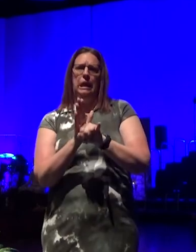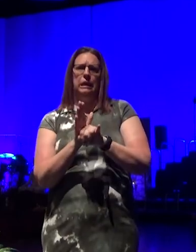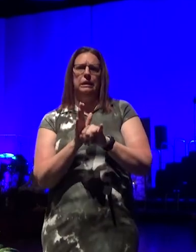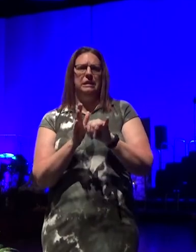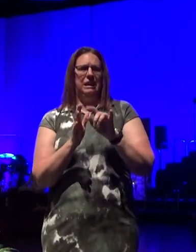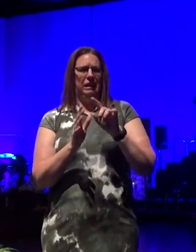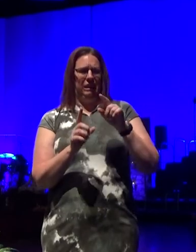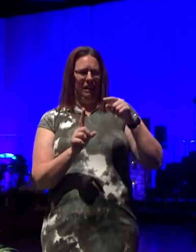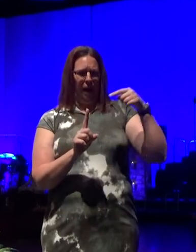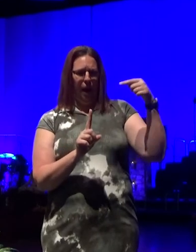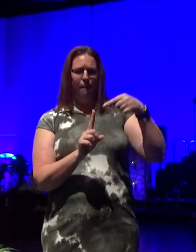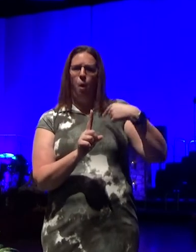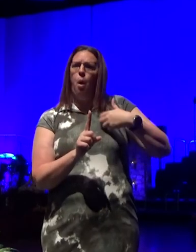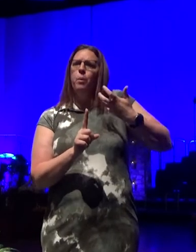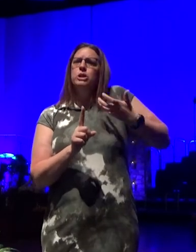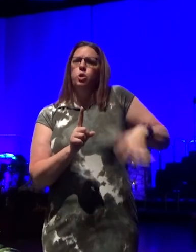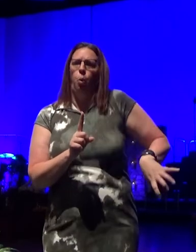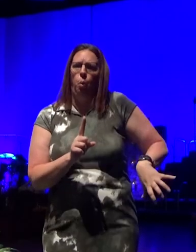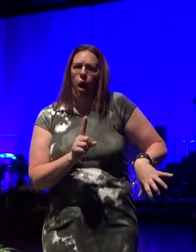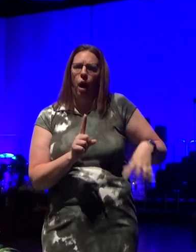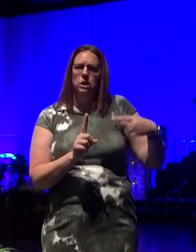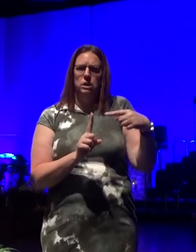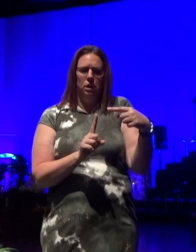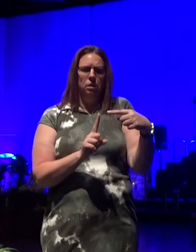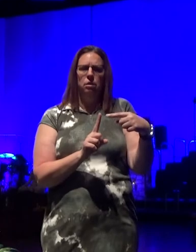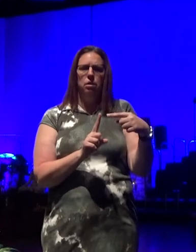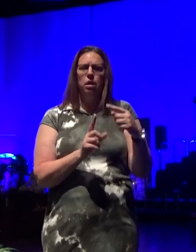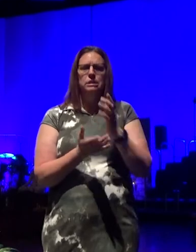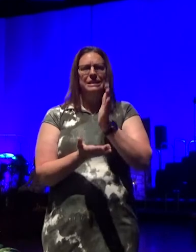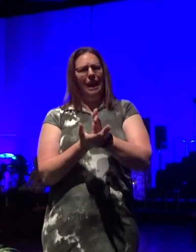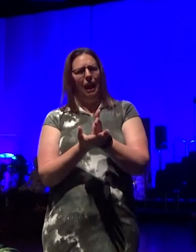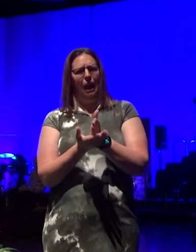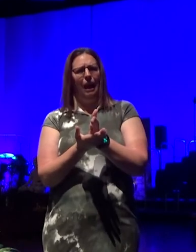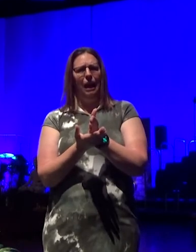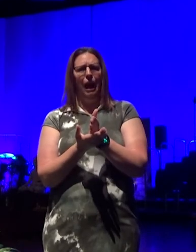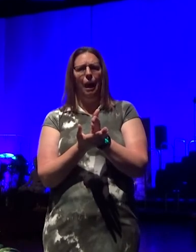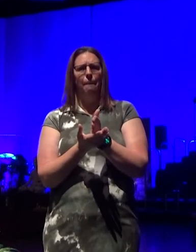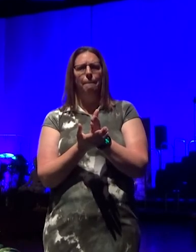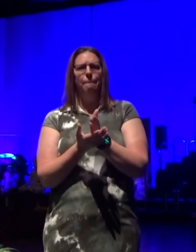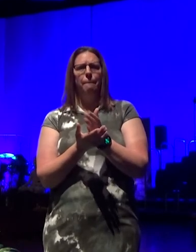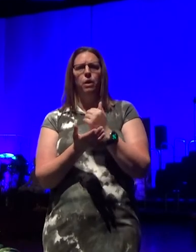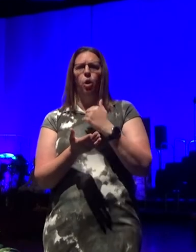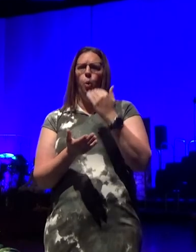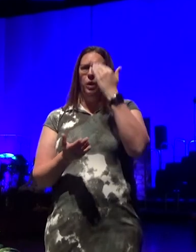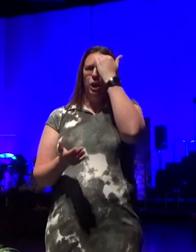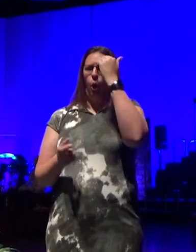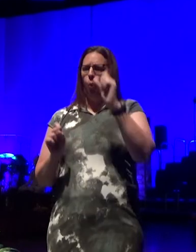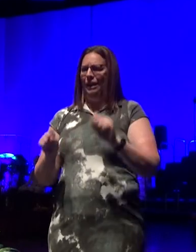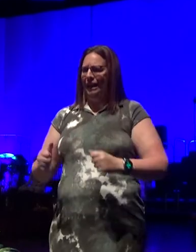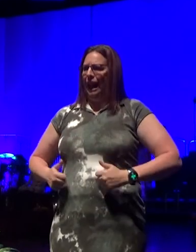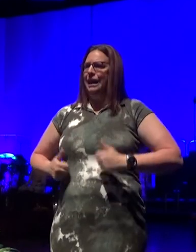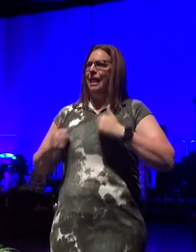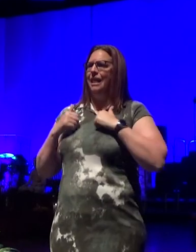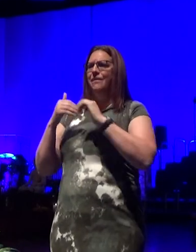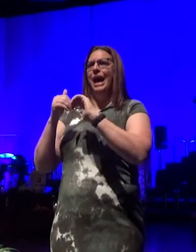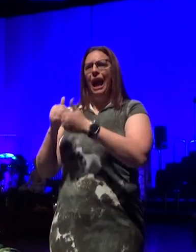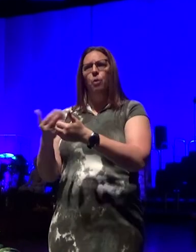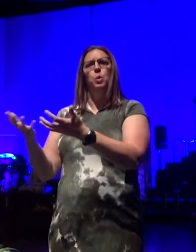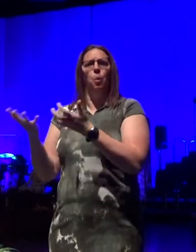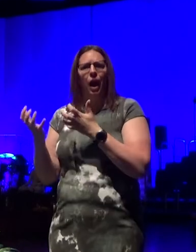and start doing the daily work as hard as it is to live how you do want, to really be who you